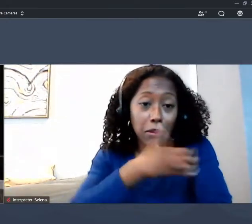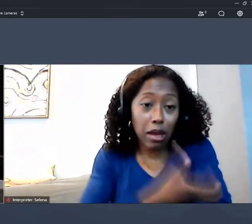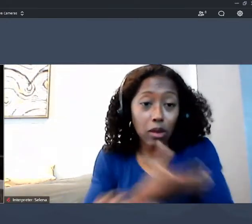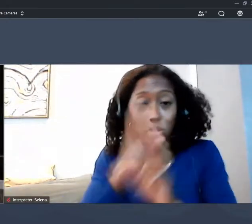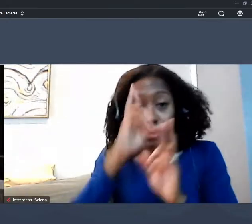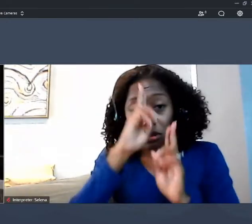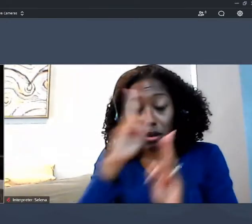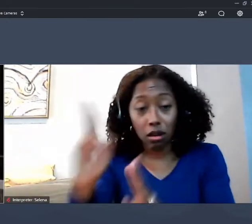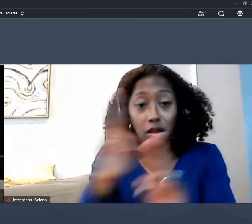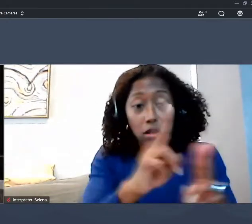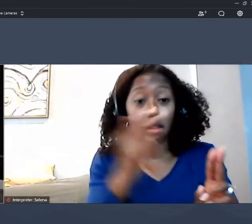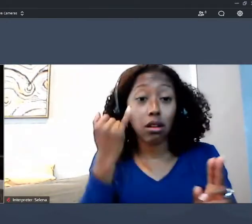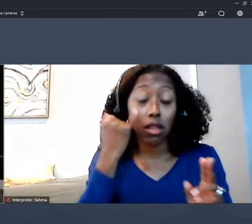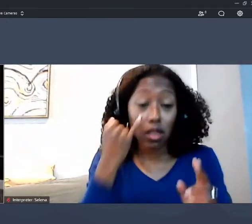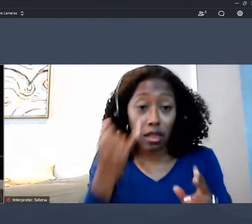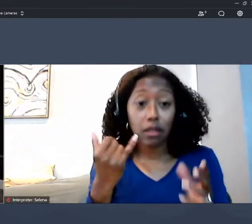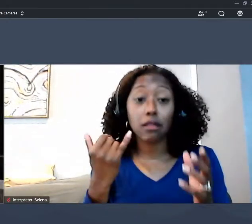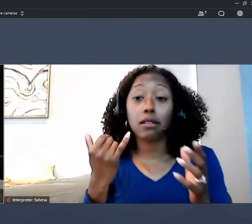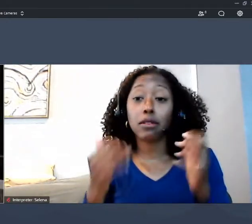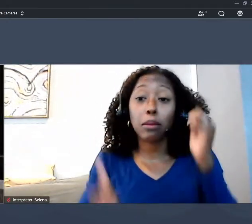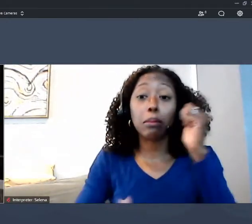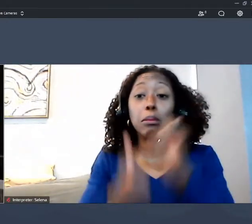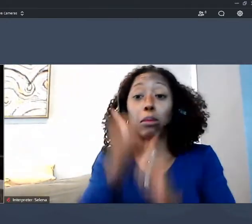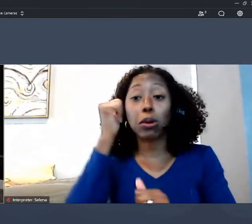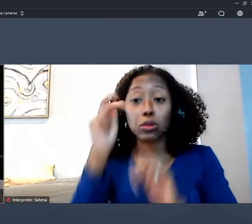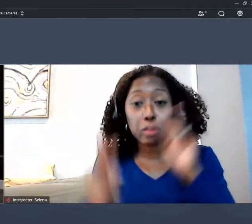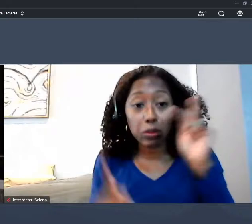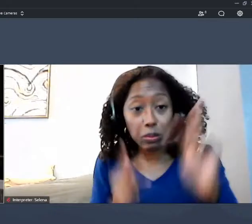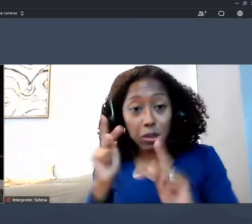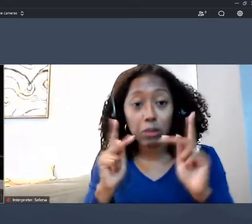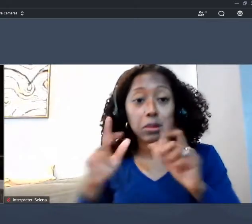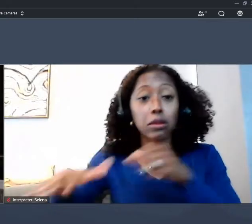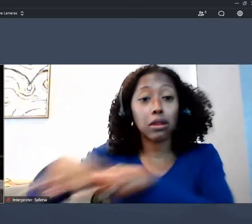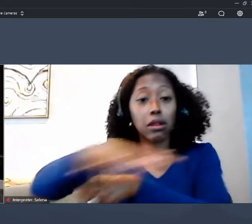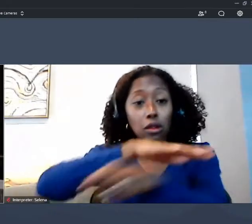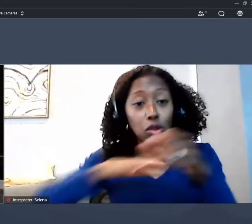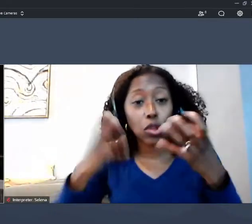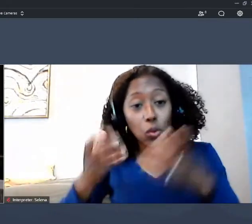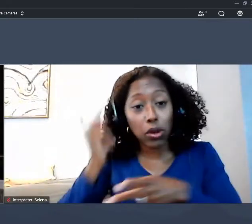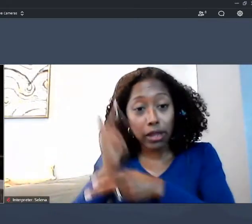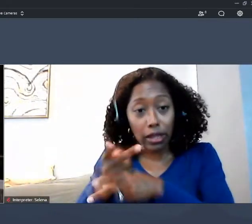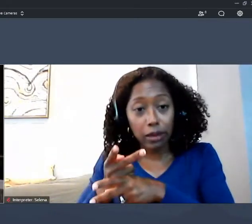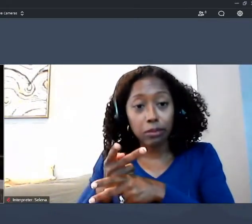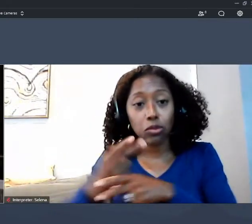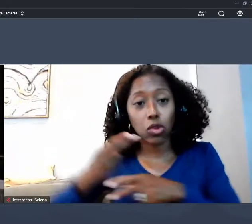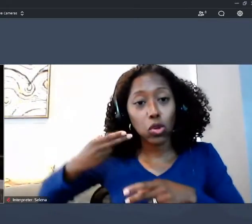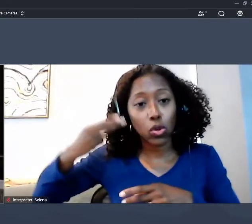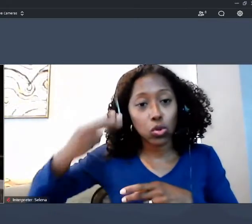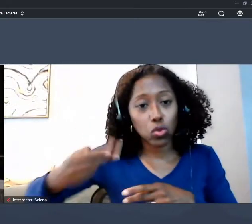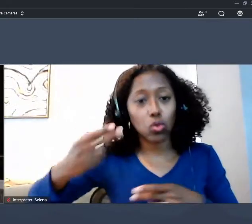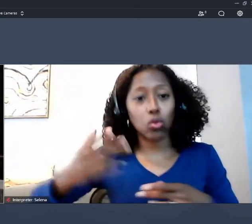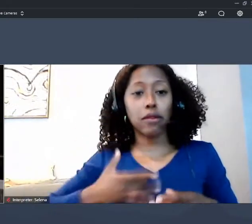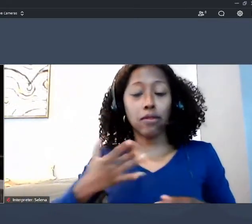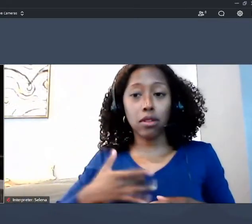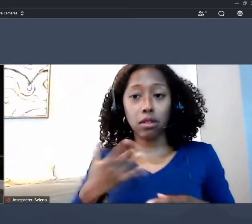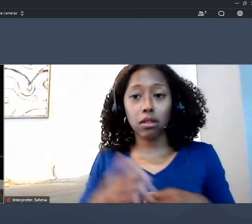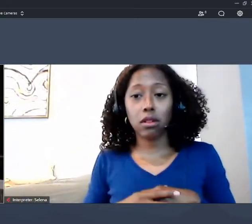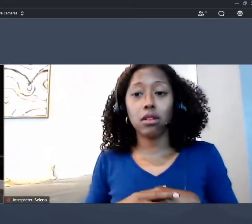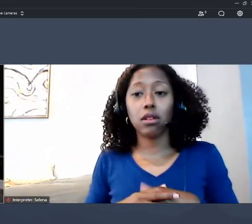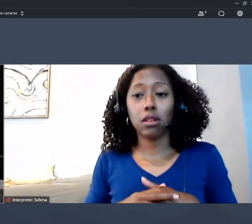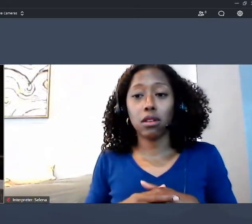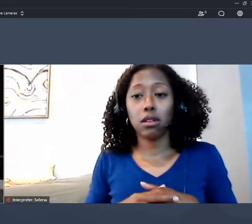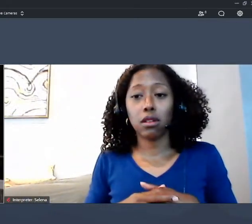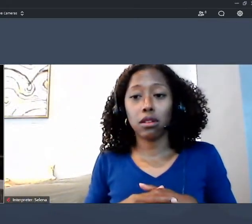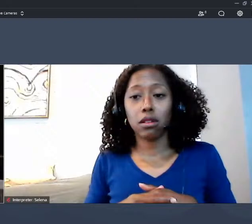what everyone, or at least a majority of the neighborhood wants. I just think, especially with Becca, it's a little bit